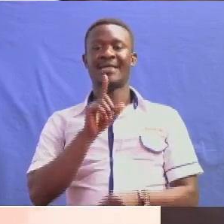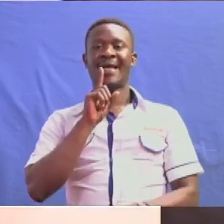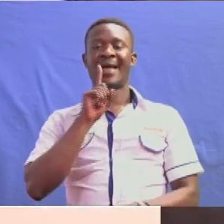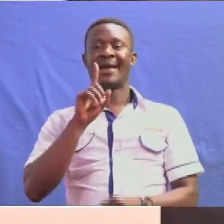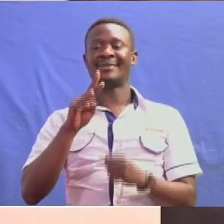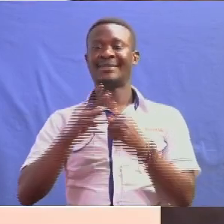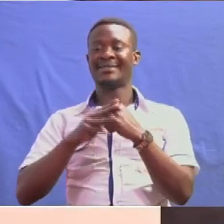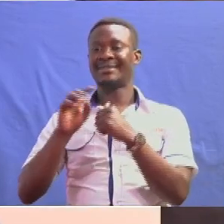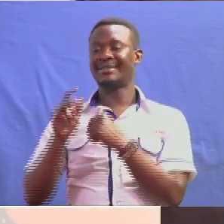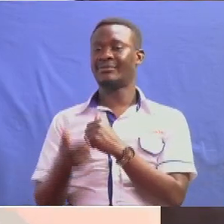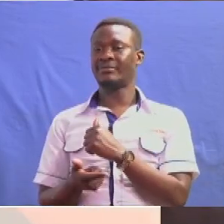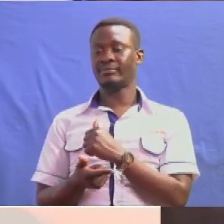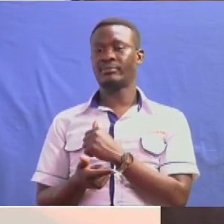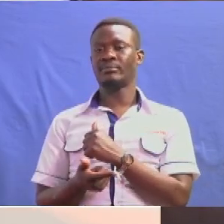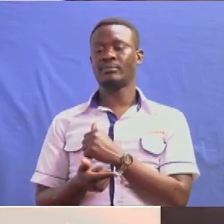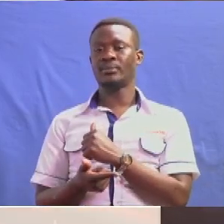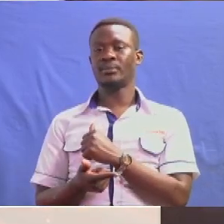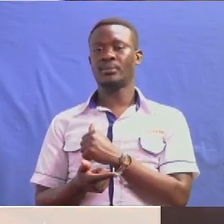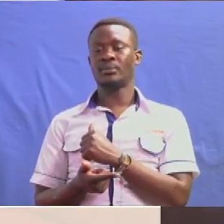190,000